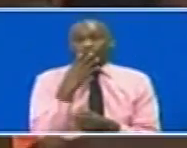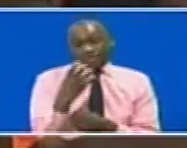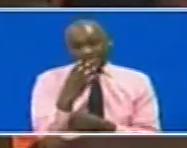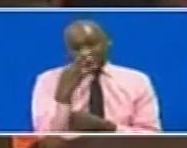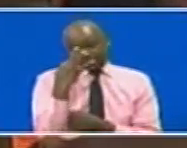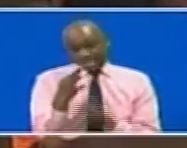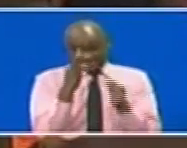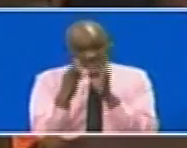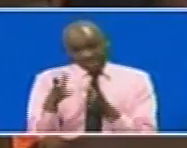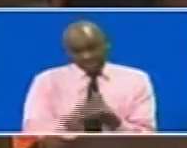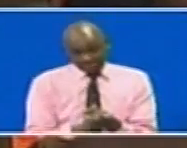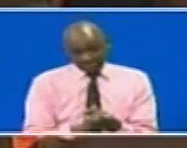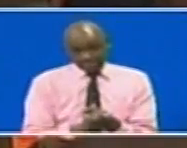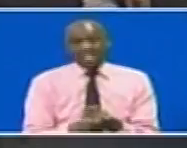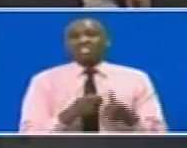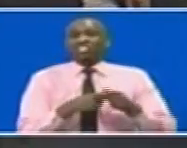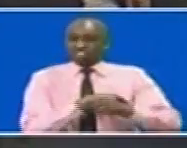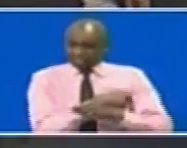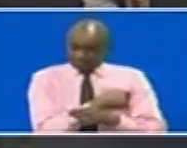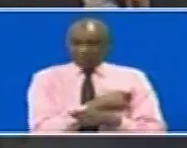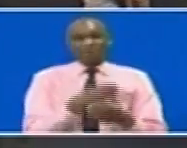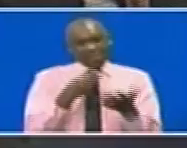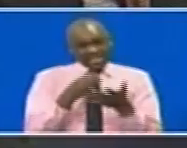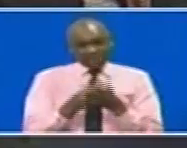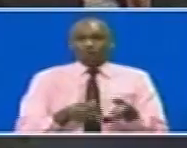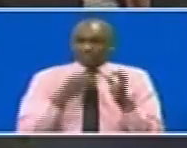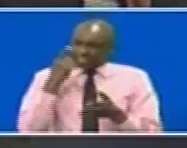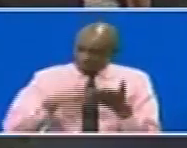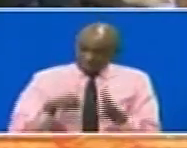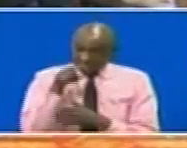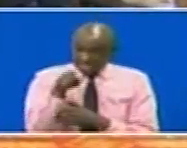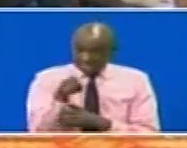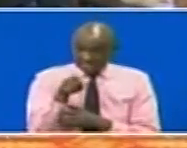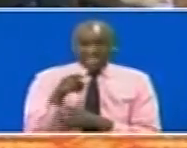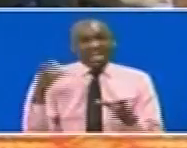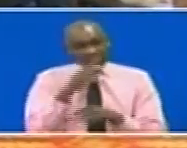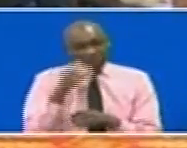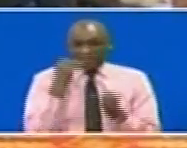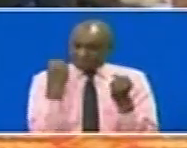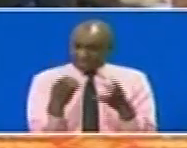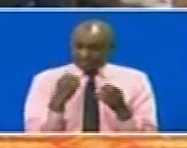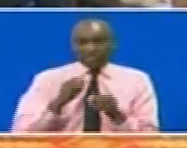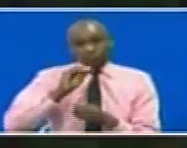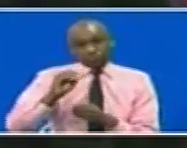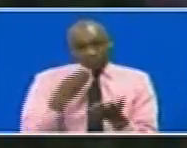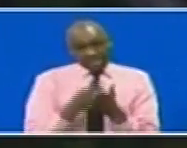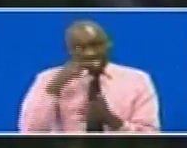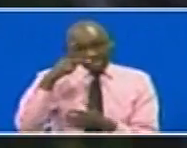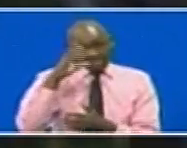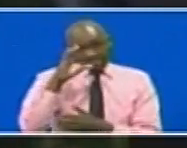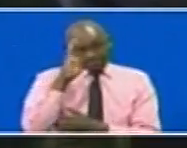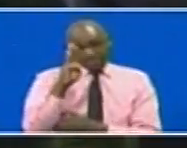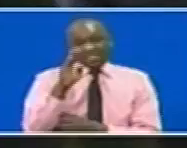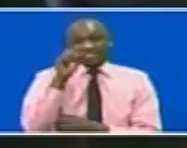433 billion Kenya shillings. Chief Financial Officer Lawrence Kiambi stated a larger percentage of customers made deposits in KCB Bank in